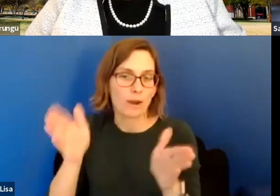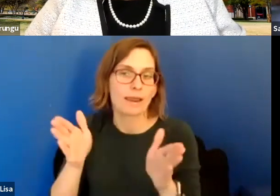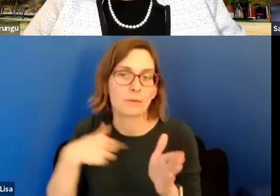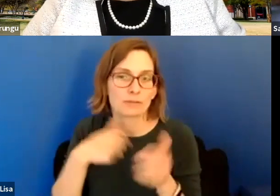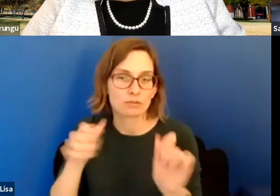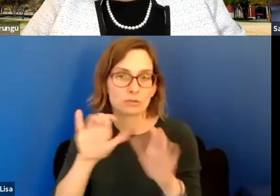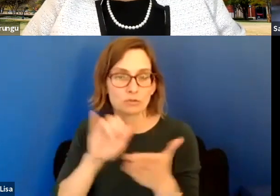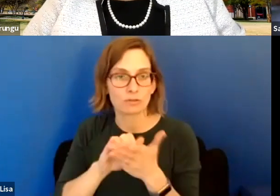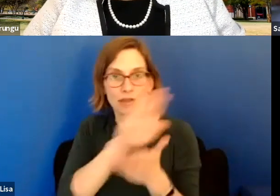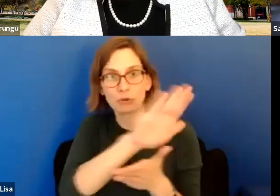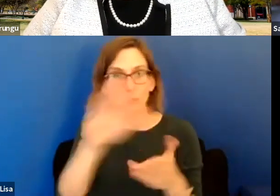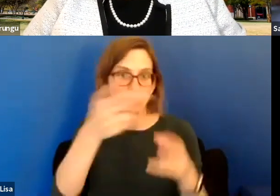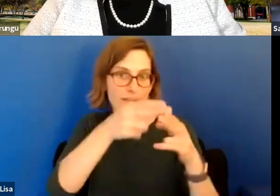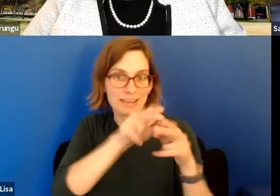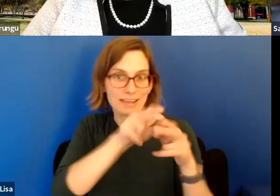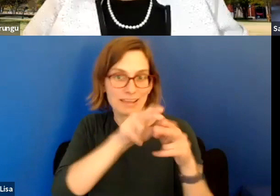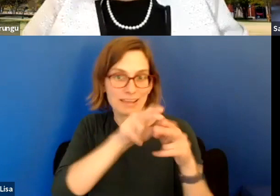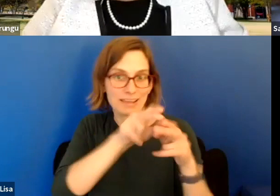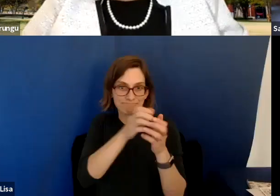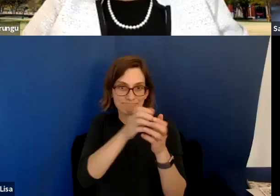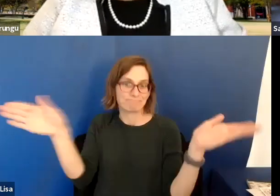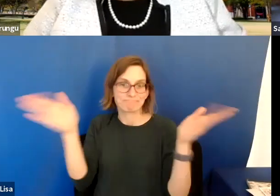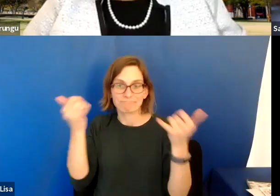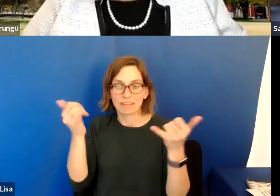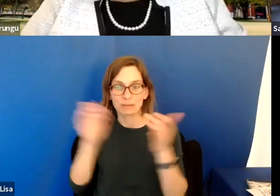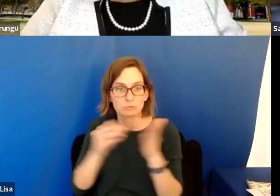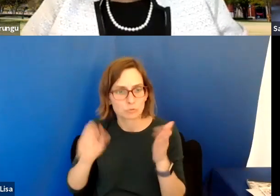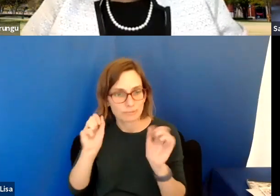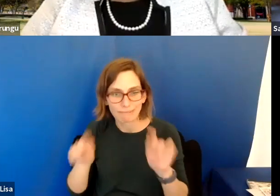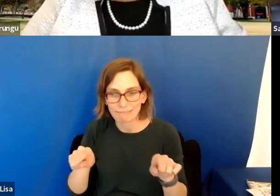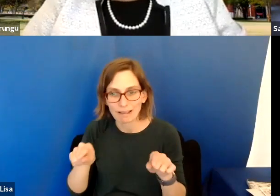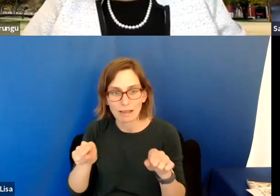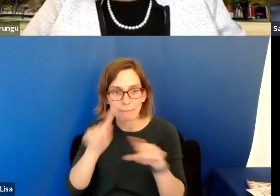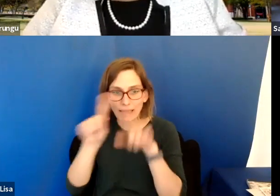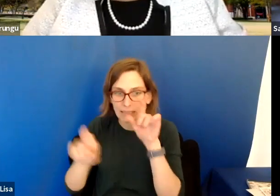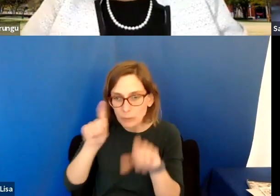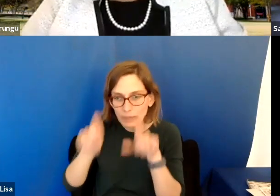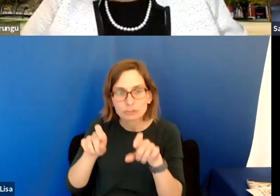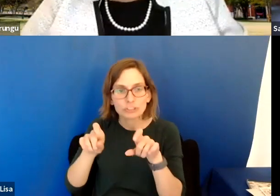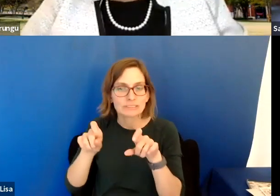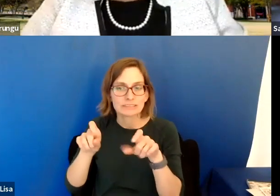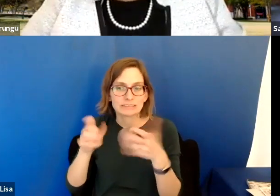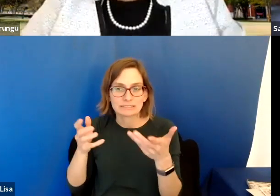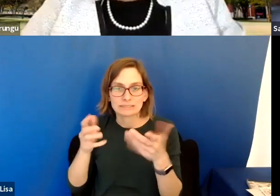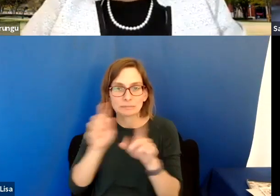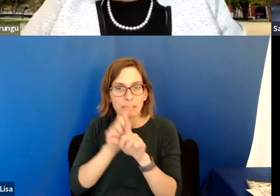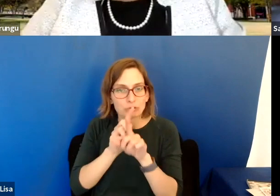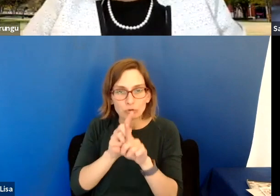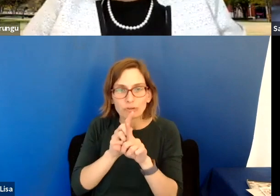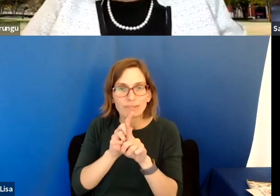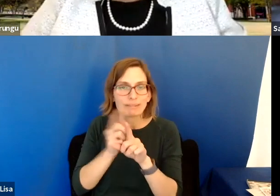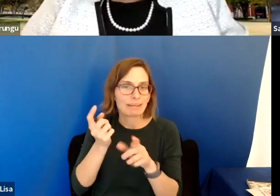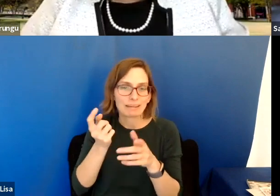Your names are out there now. Students can come to you, they can ask you questions, you know, mentoring a little bit.